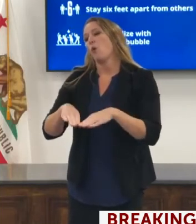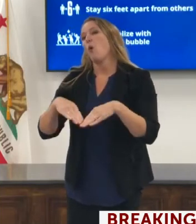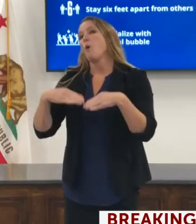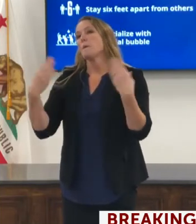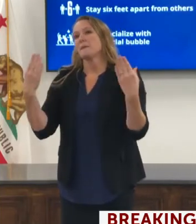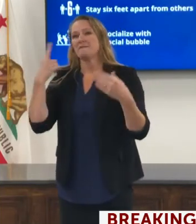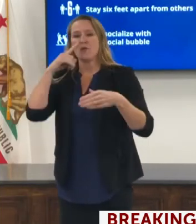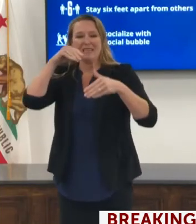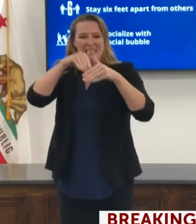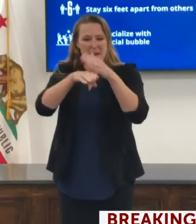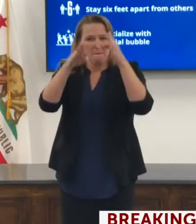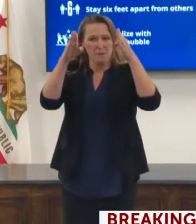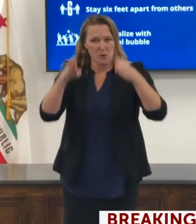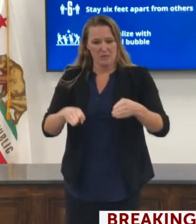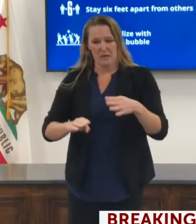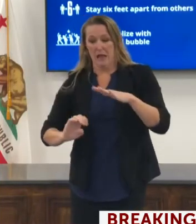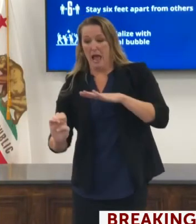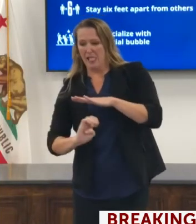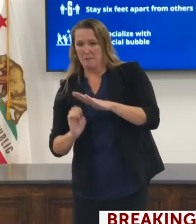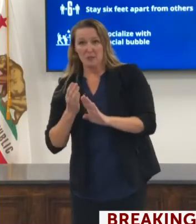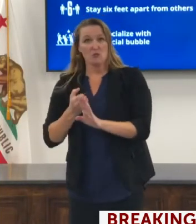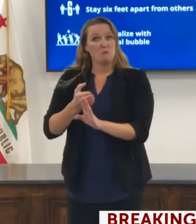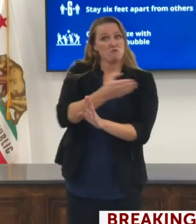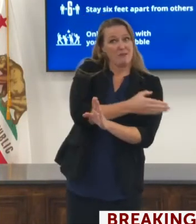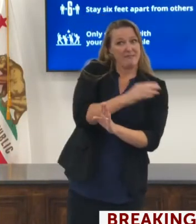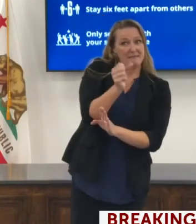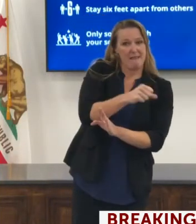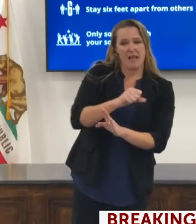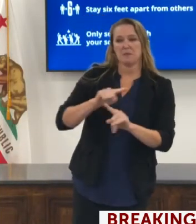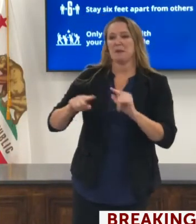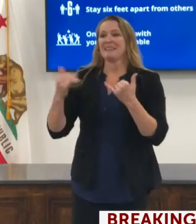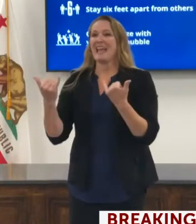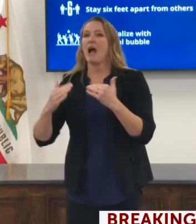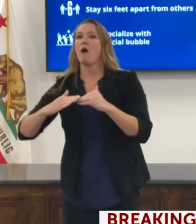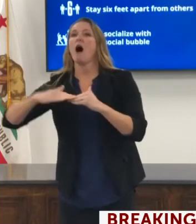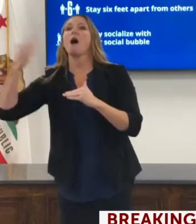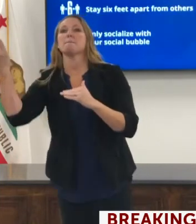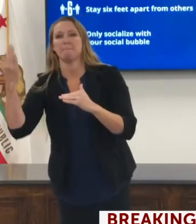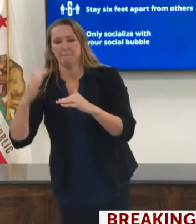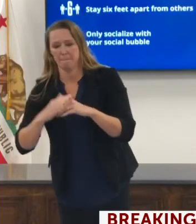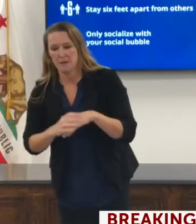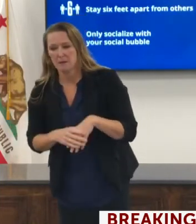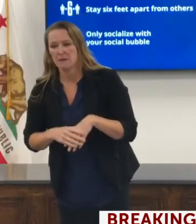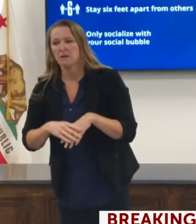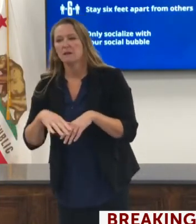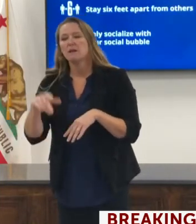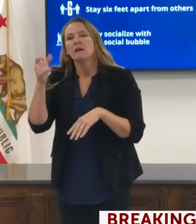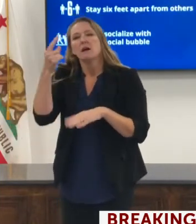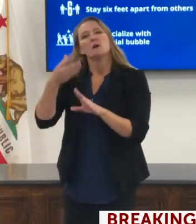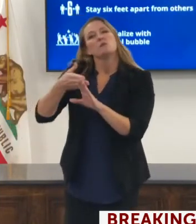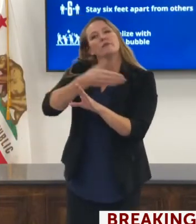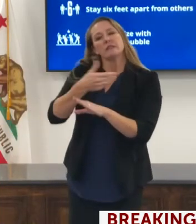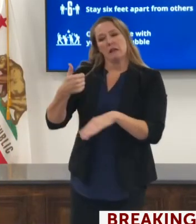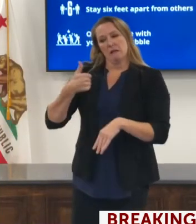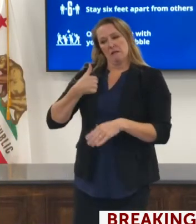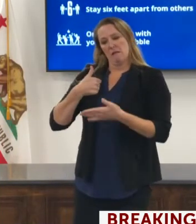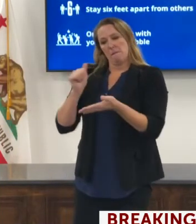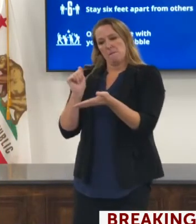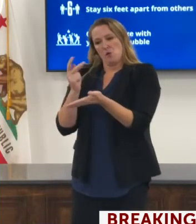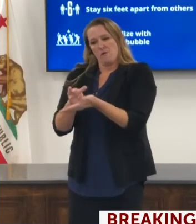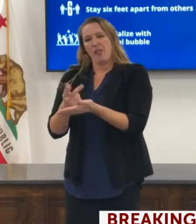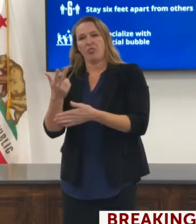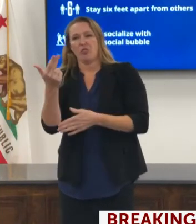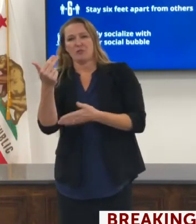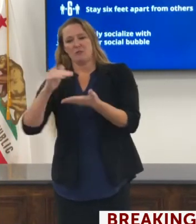the elementary school grades. So previously, we had approved 13 waivers for private and parochial schools